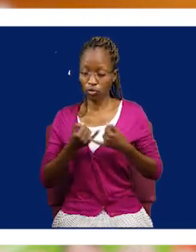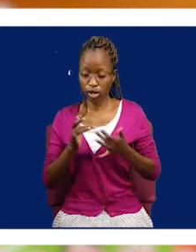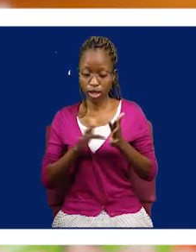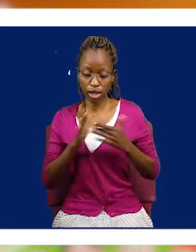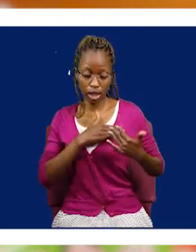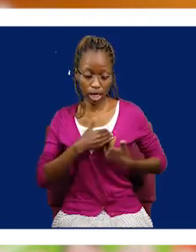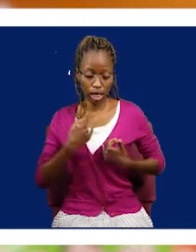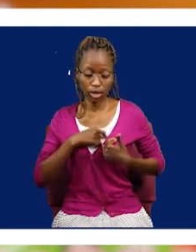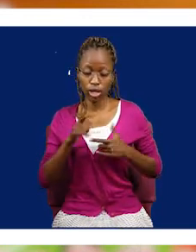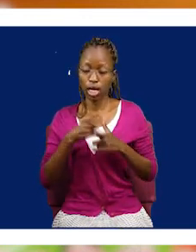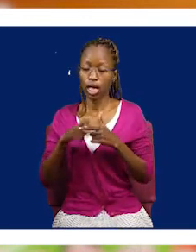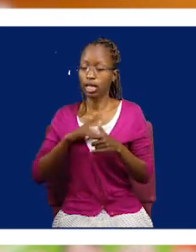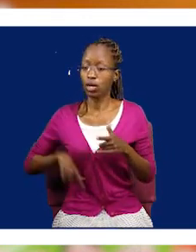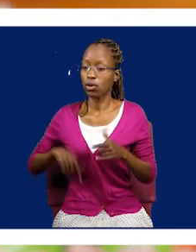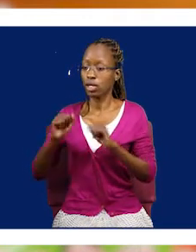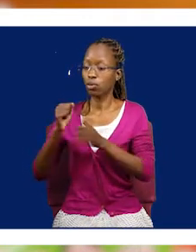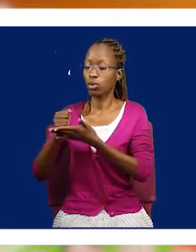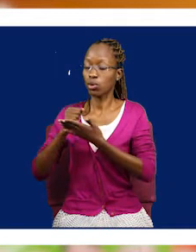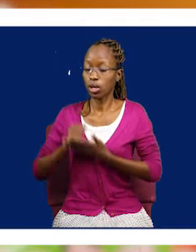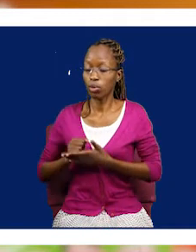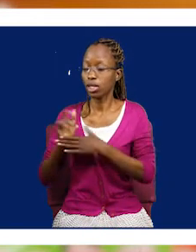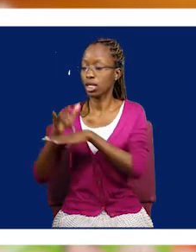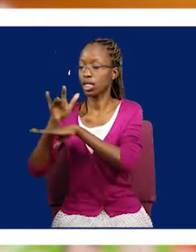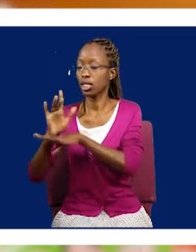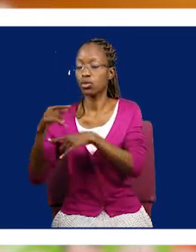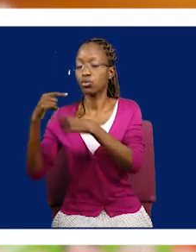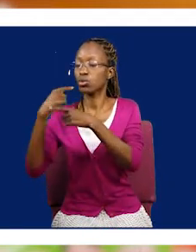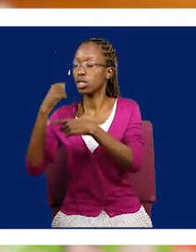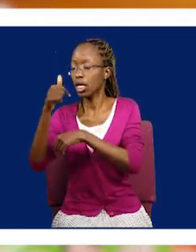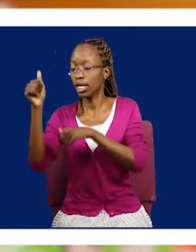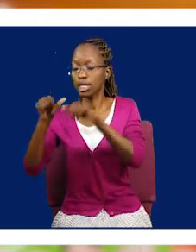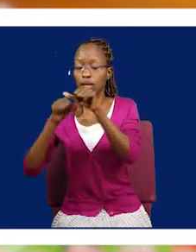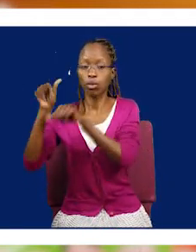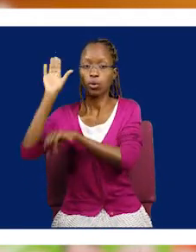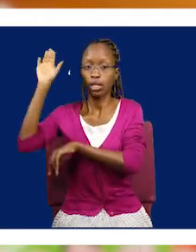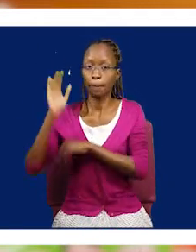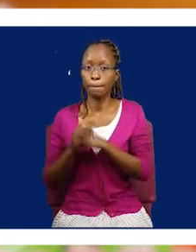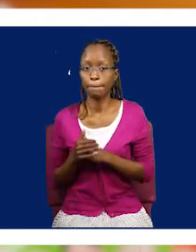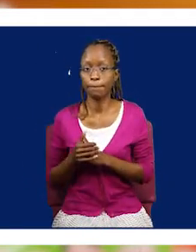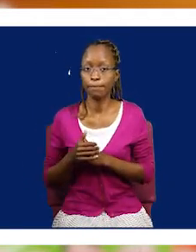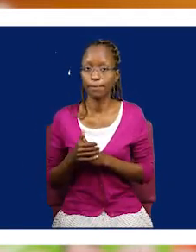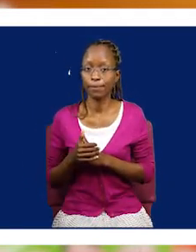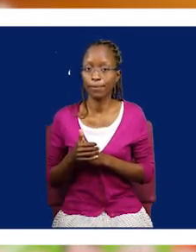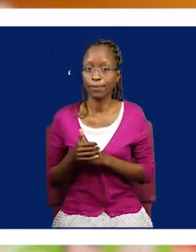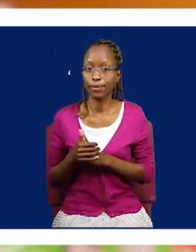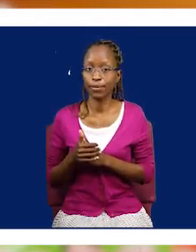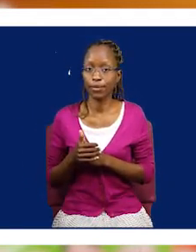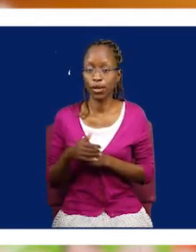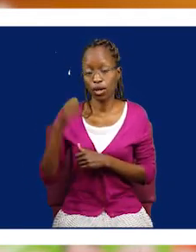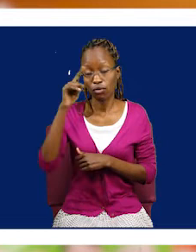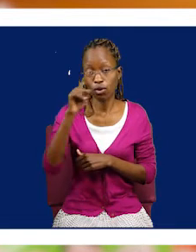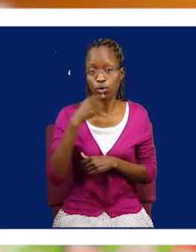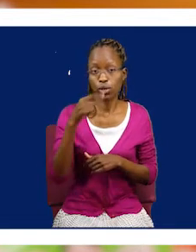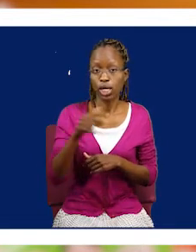hearts, he is able to help us and to send us out to go and tell others about him. So, for